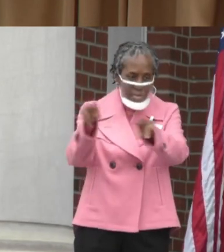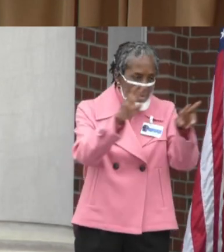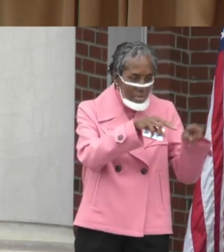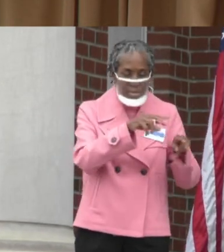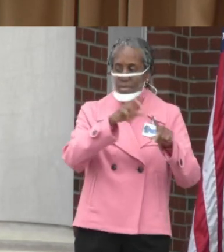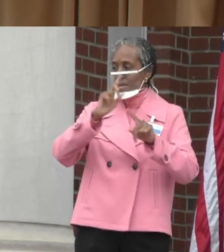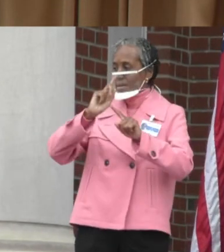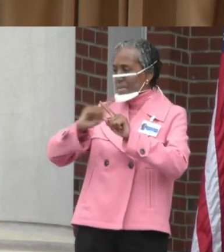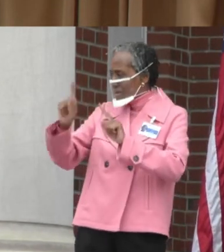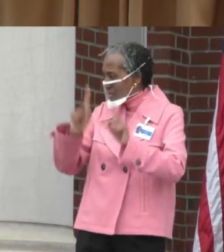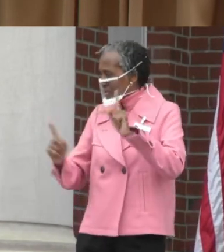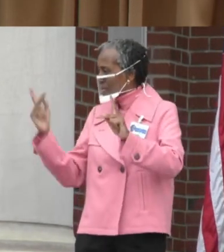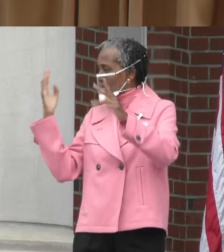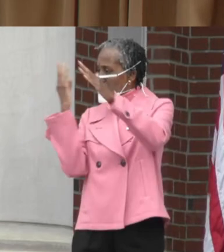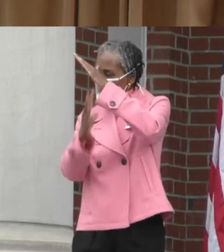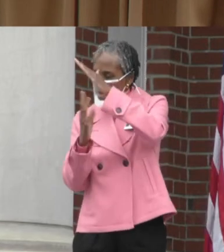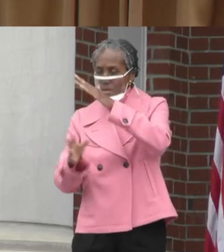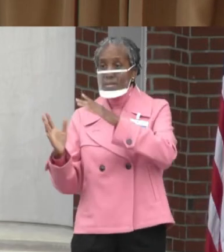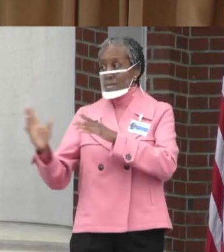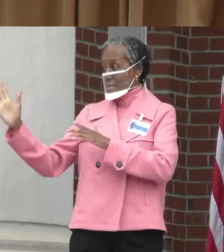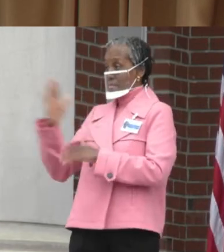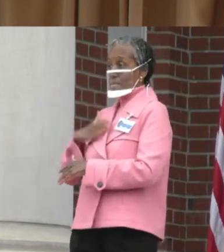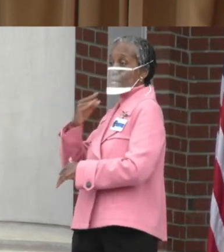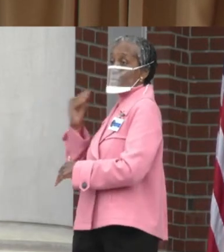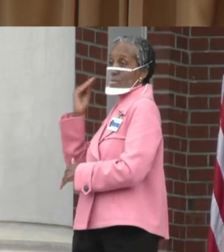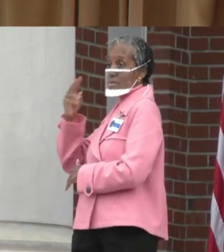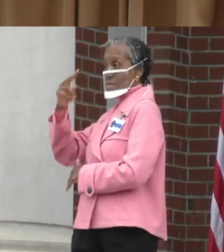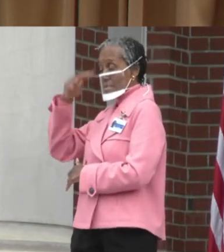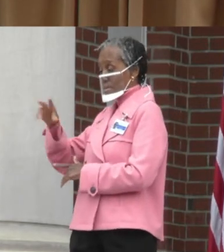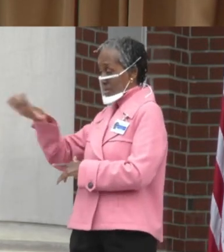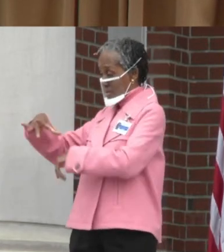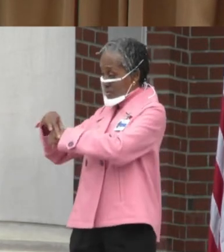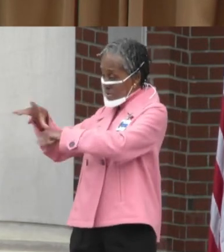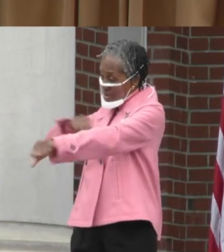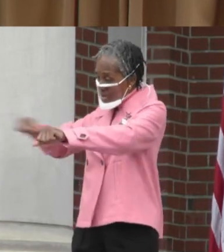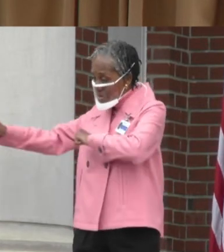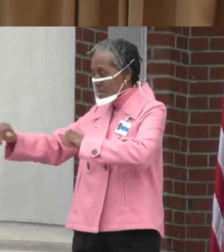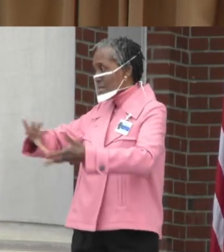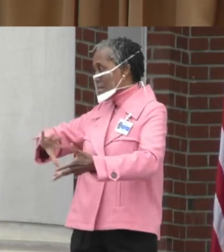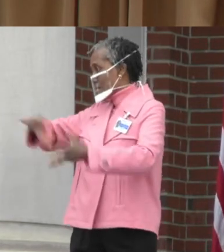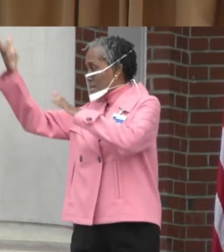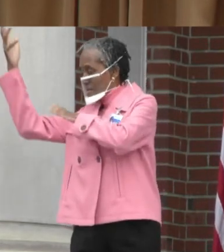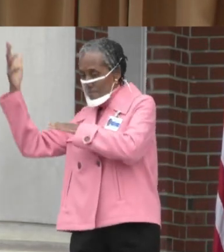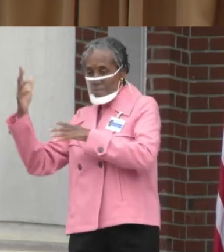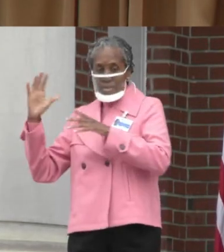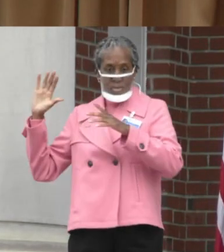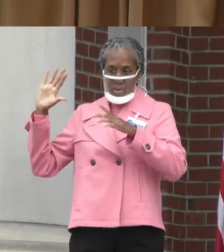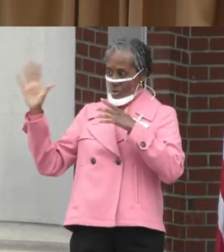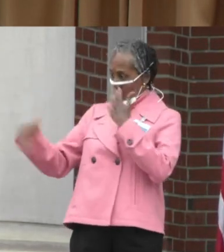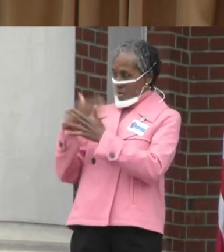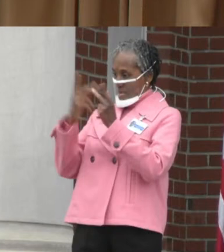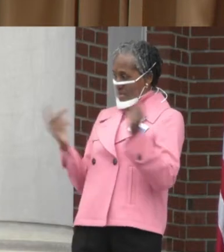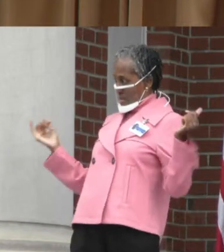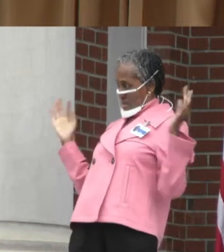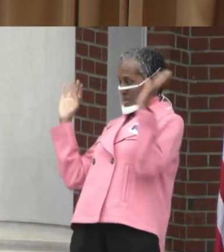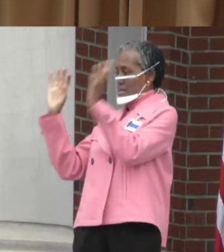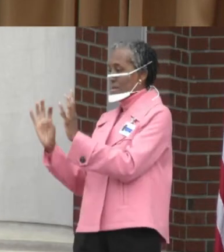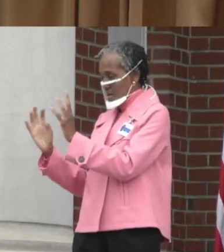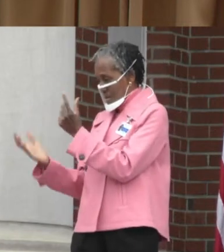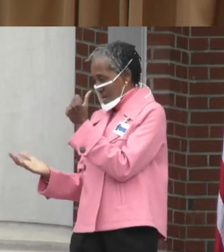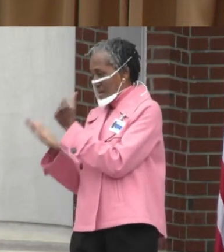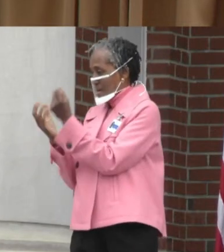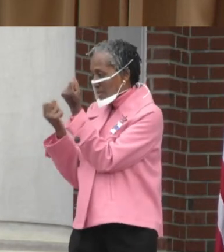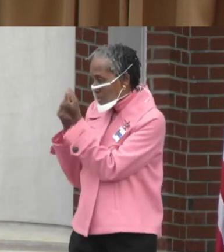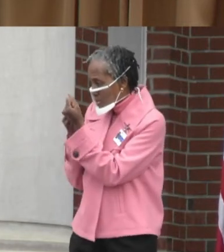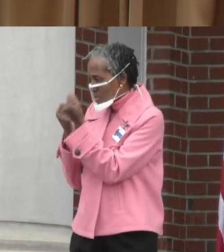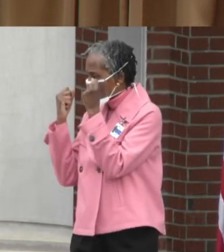kinds of people, back home, when the earth shakes and mountains split in half, yet we're all there, standing firm, holding